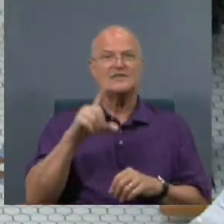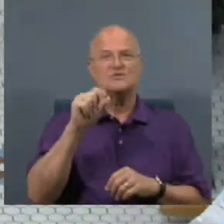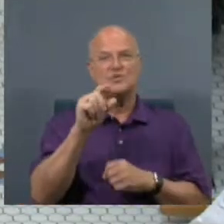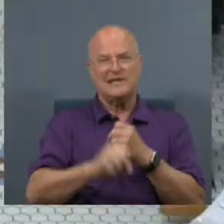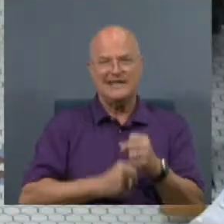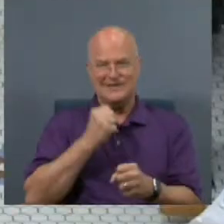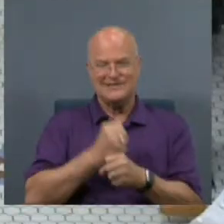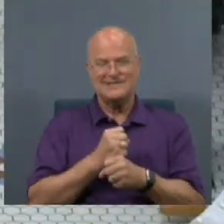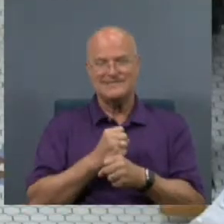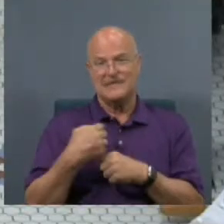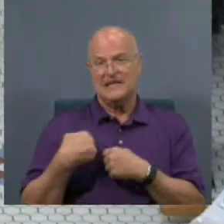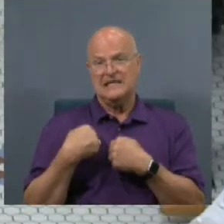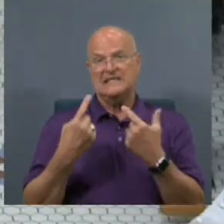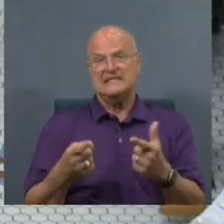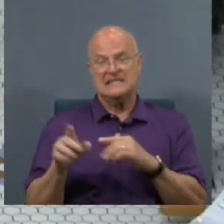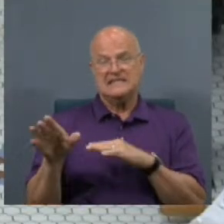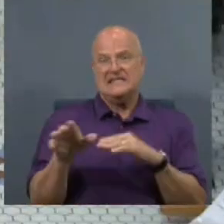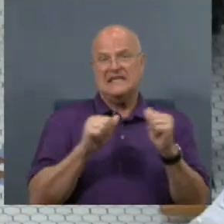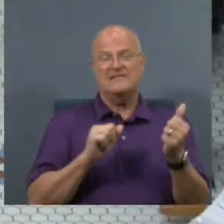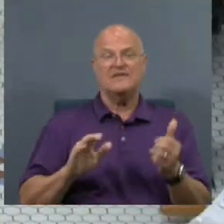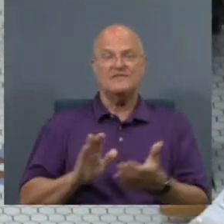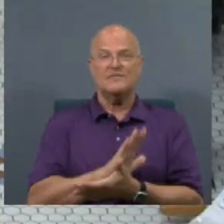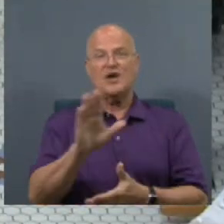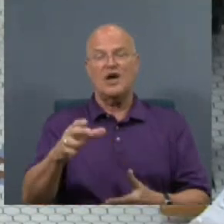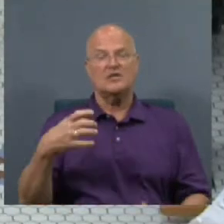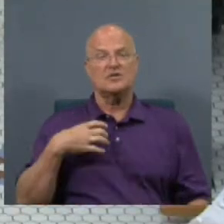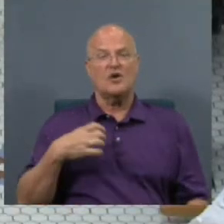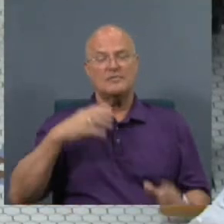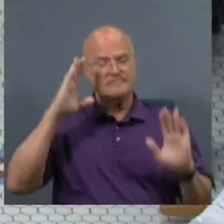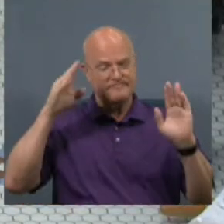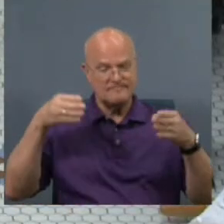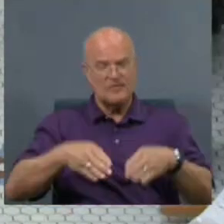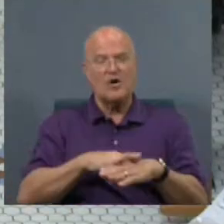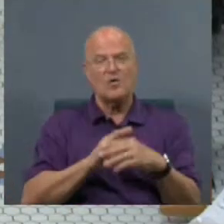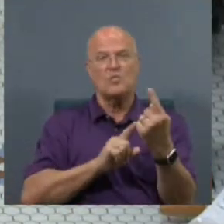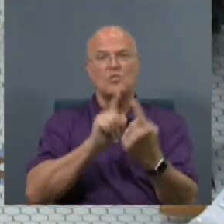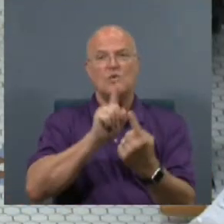decades. Since stepping away from college coaching, I focused on